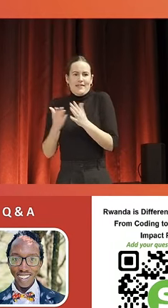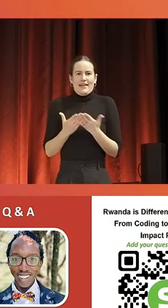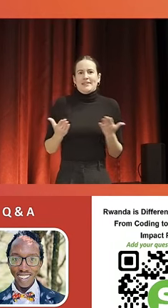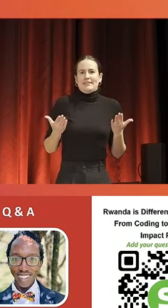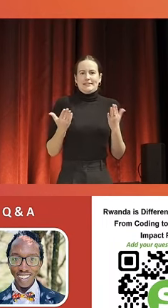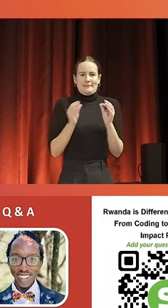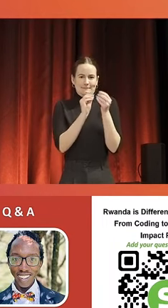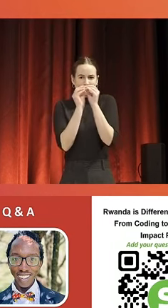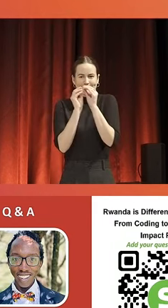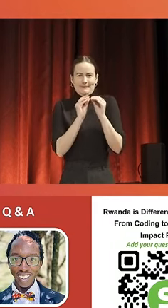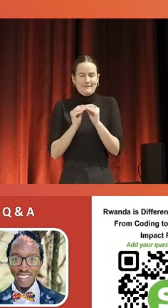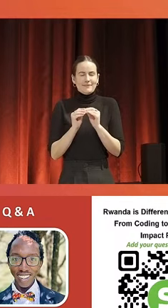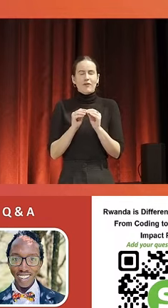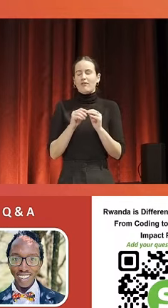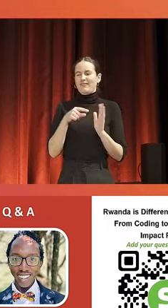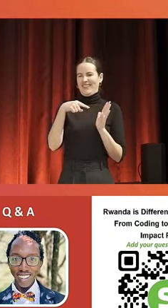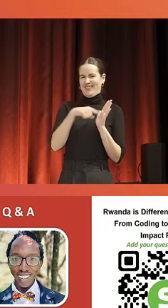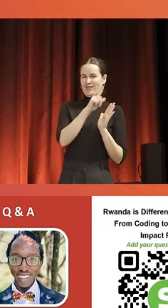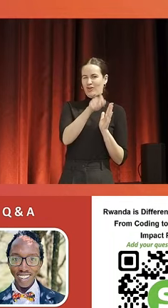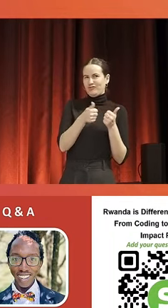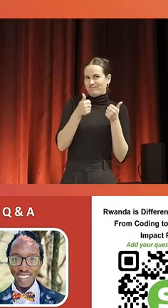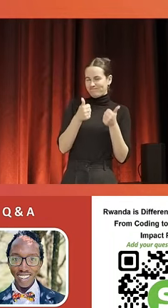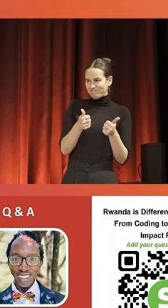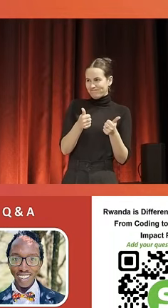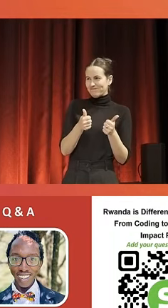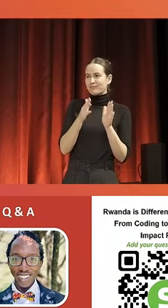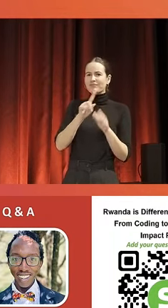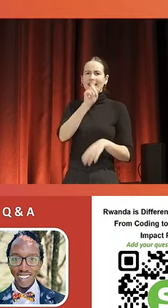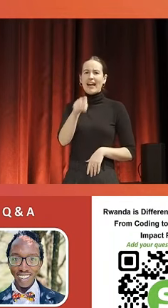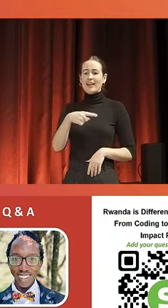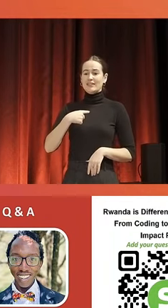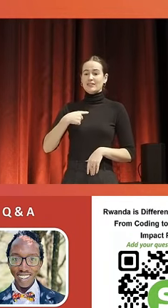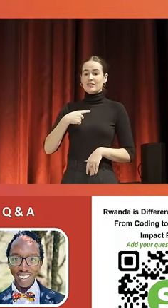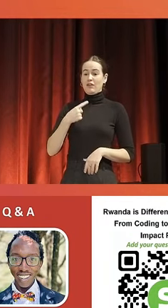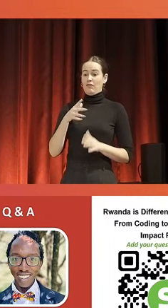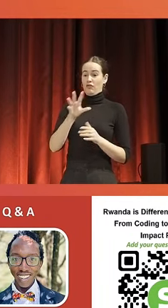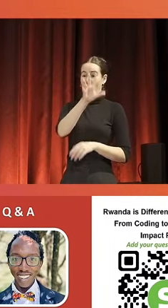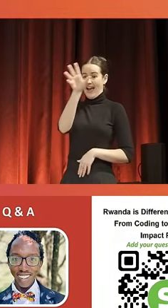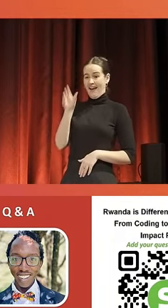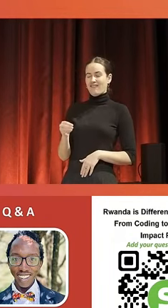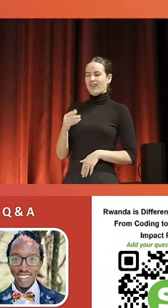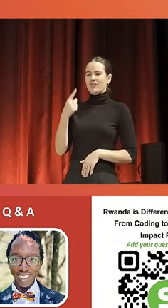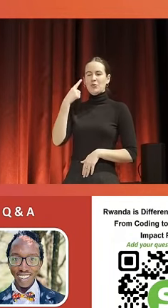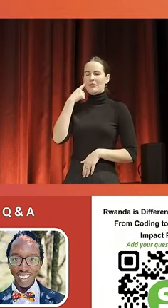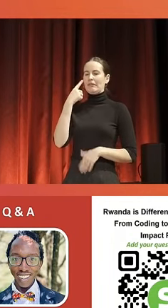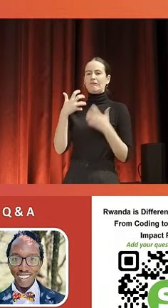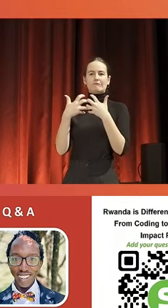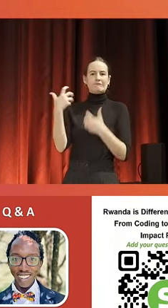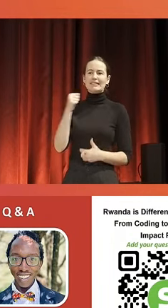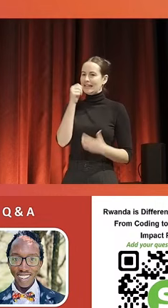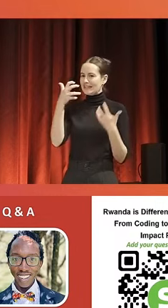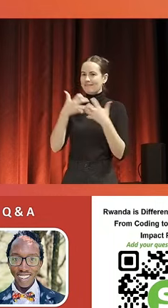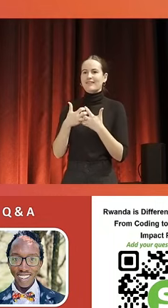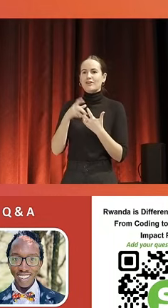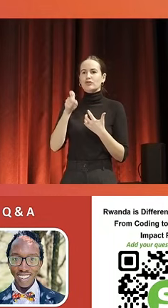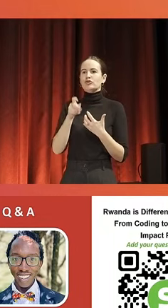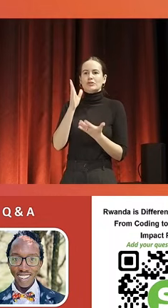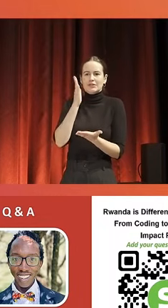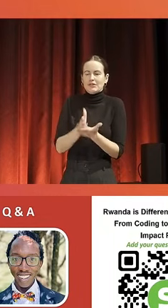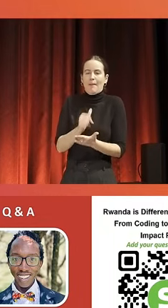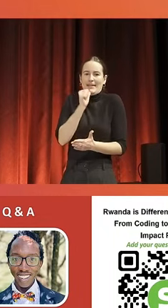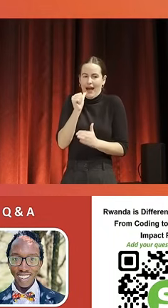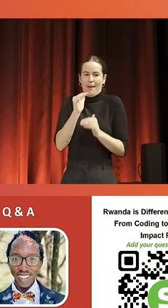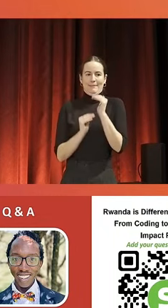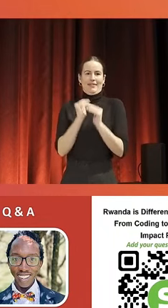question, because someone asks, what should we not build for the African context? What should we not try to go and,